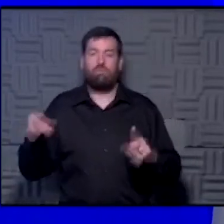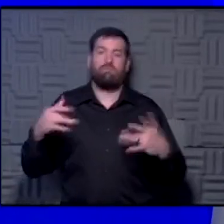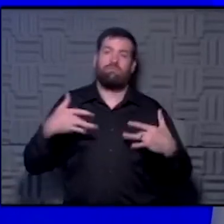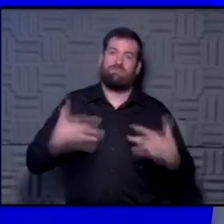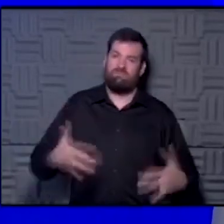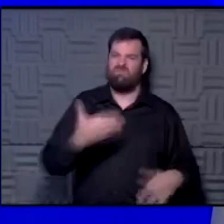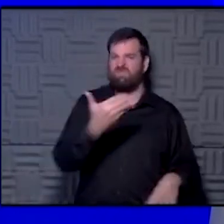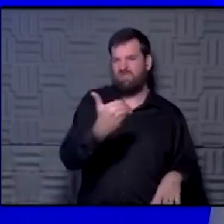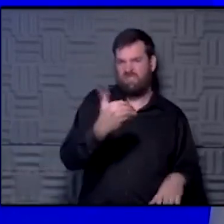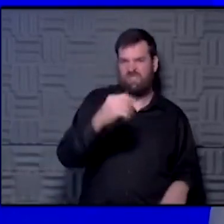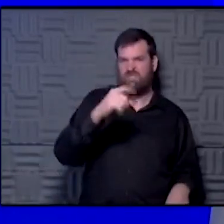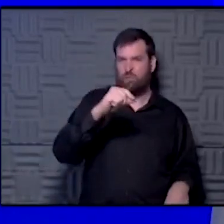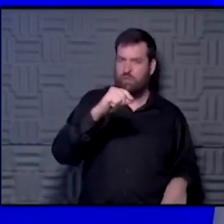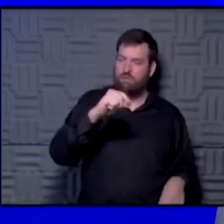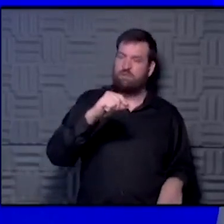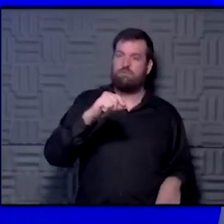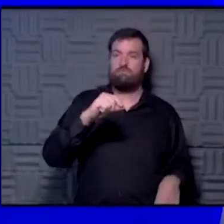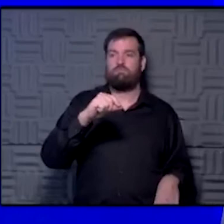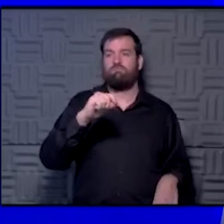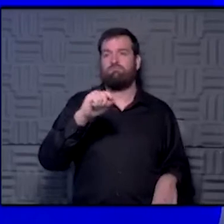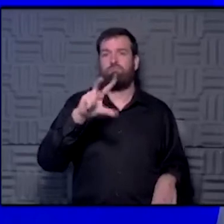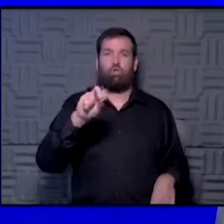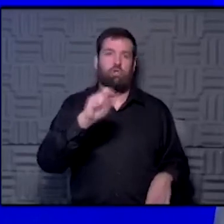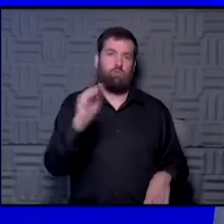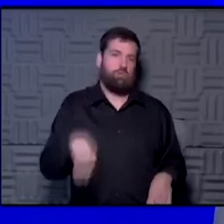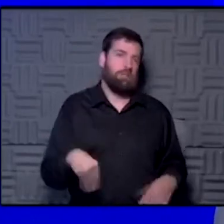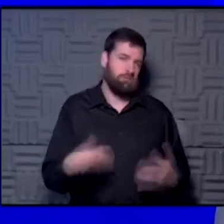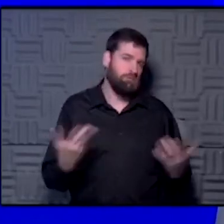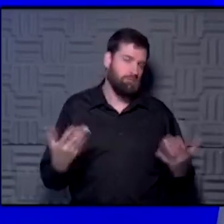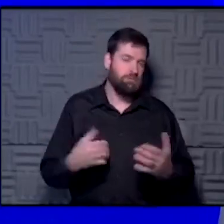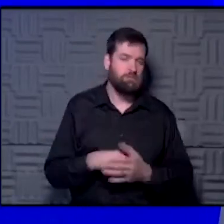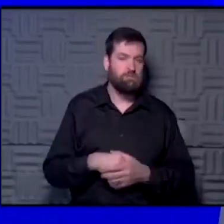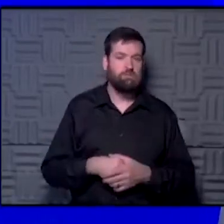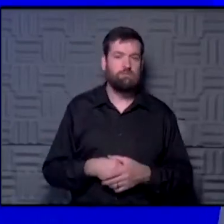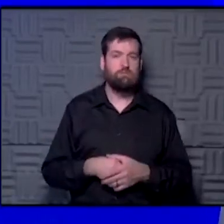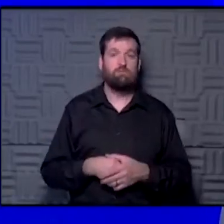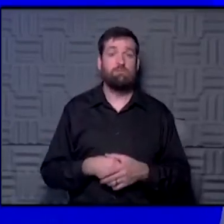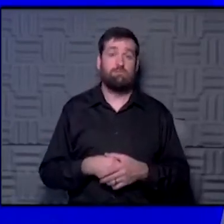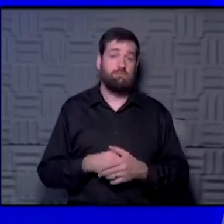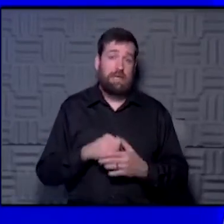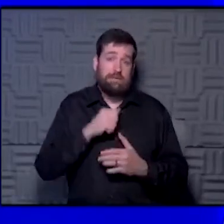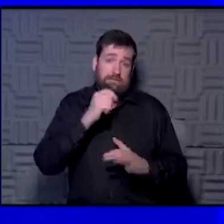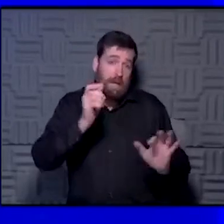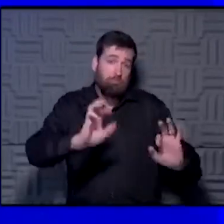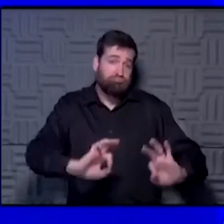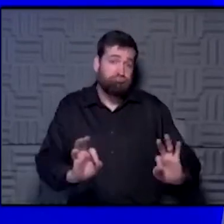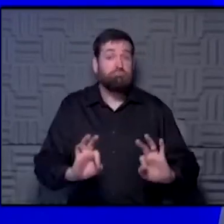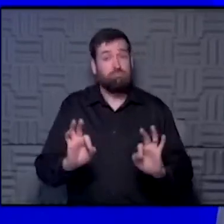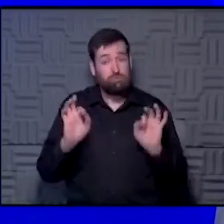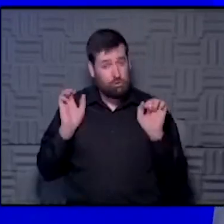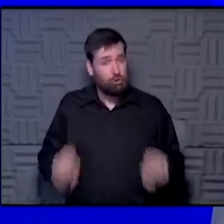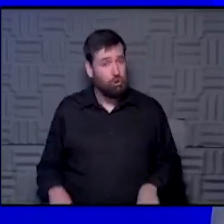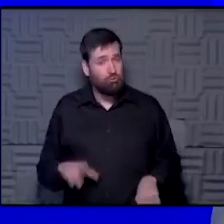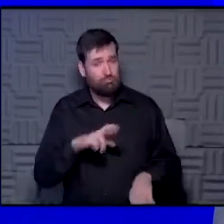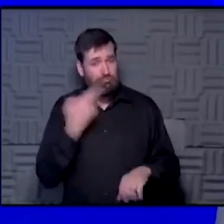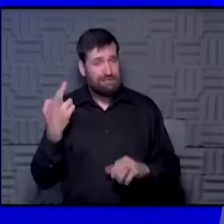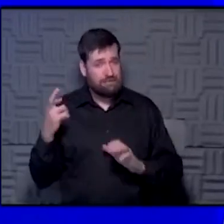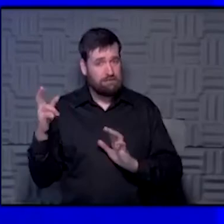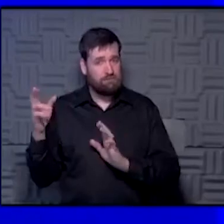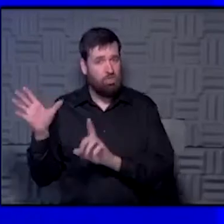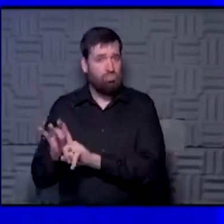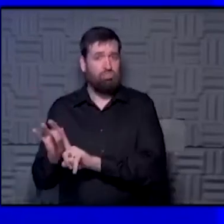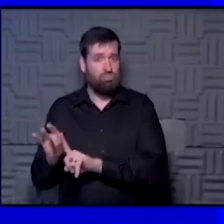about 15, 20, maybe 30% in some of the studies. So it's not an insignificant amount of people that can be infected in the